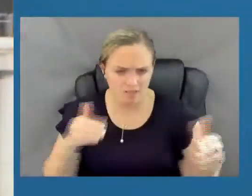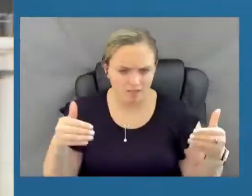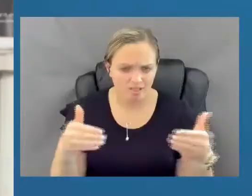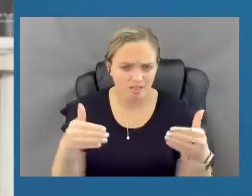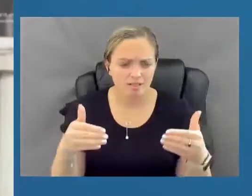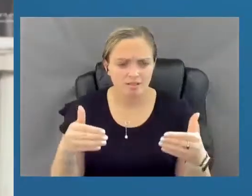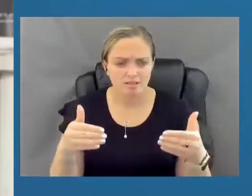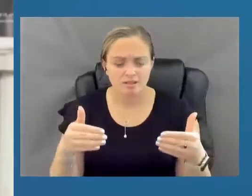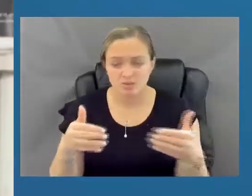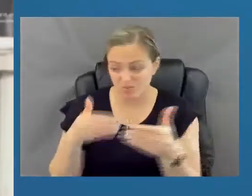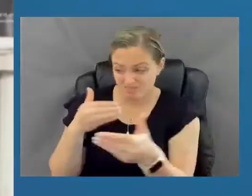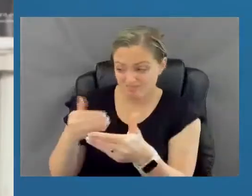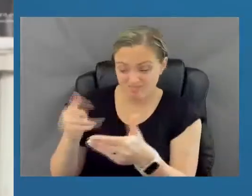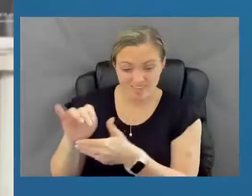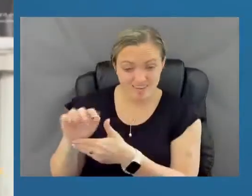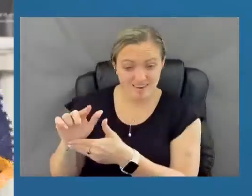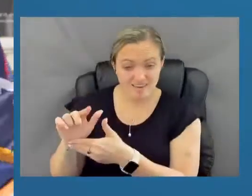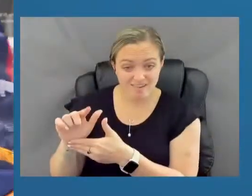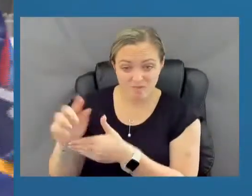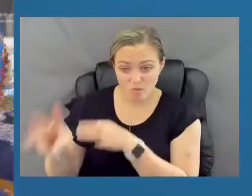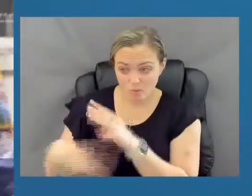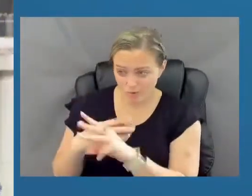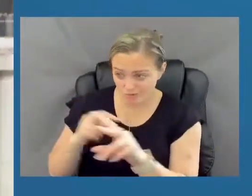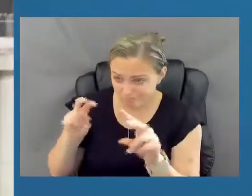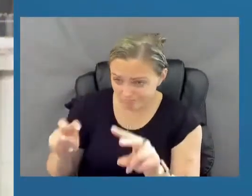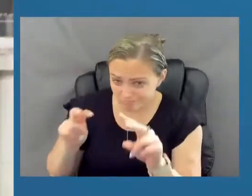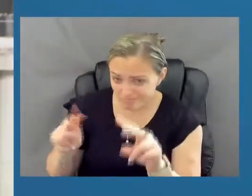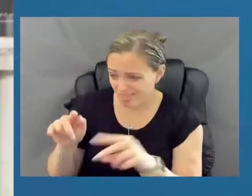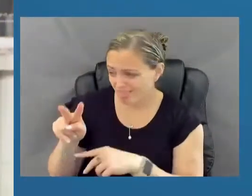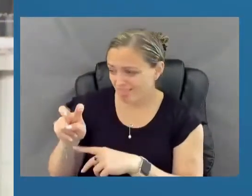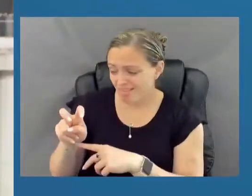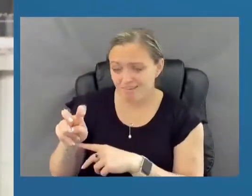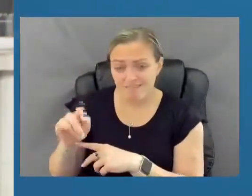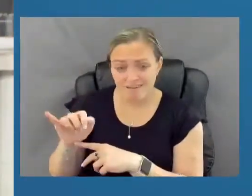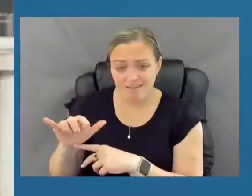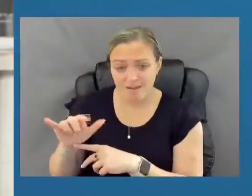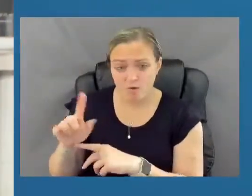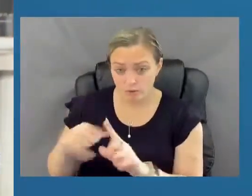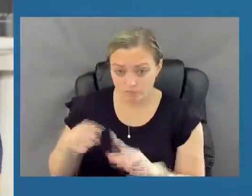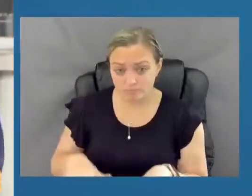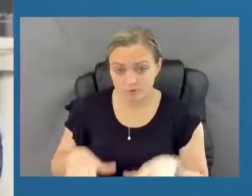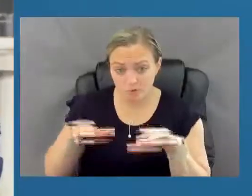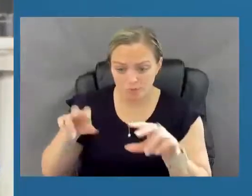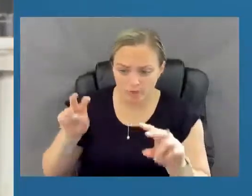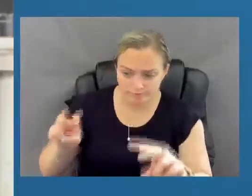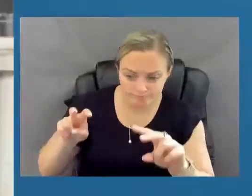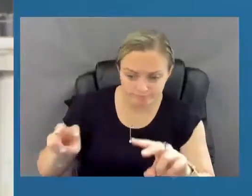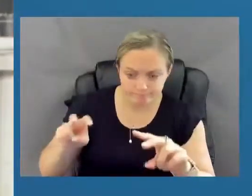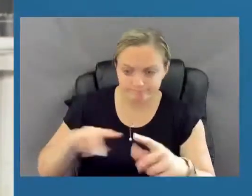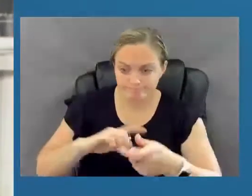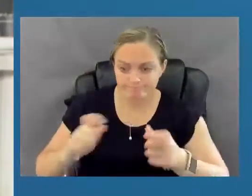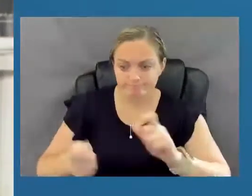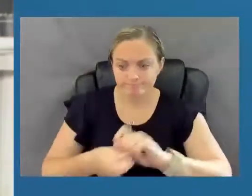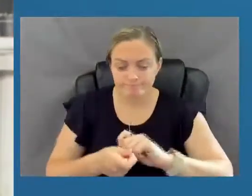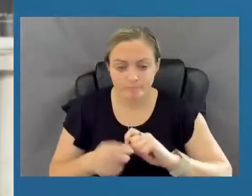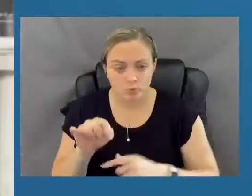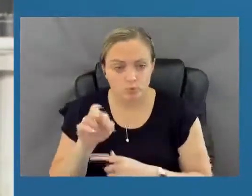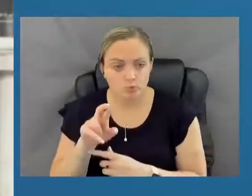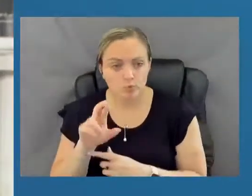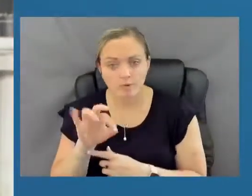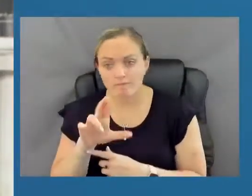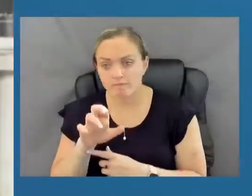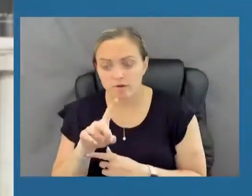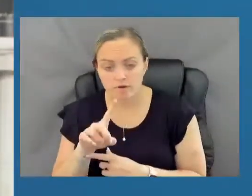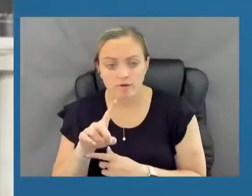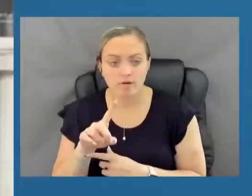Love Canal. The world was watching Love Canal when I was growing up. And the genesis of the Superfund, saying companies have a